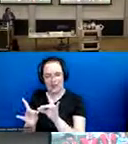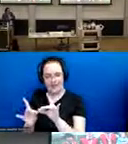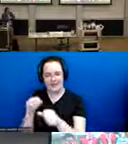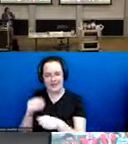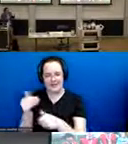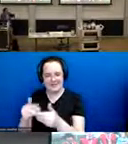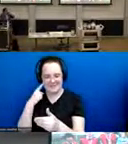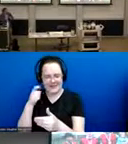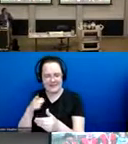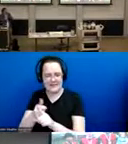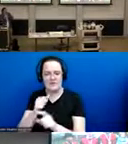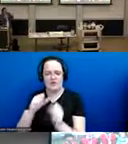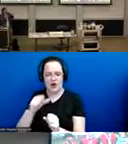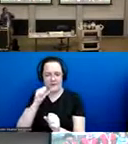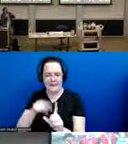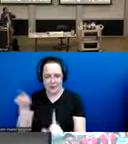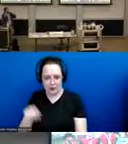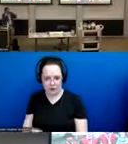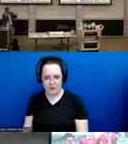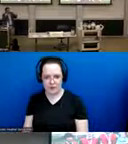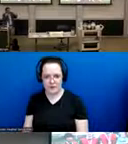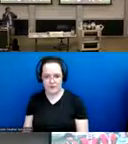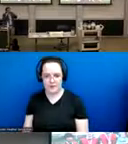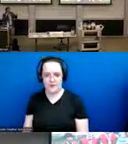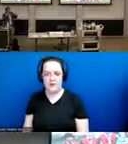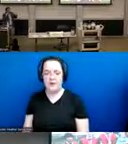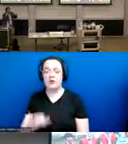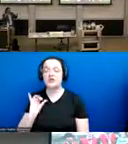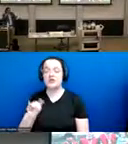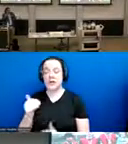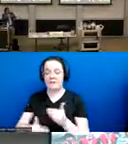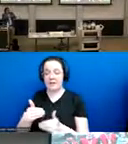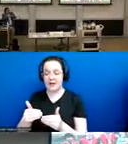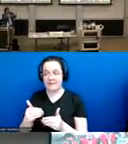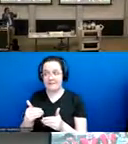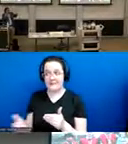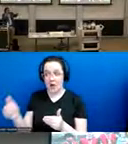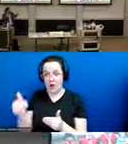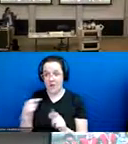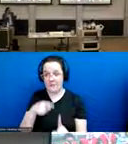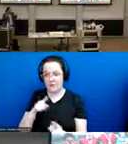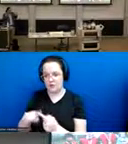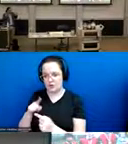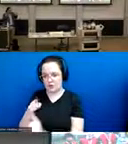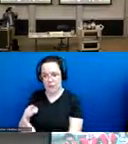nonlinearity. So then this process of going beyond point-to-point communication and making